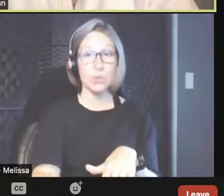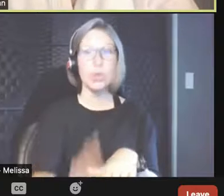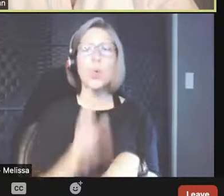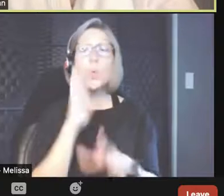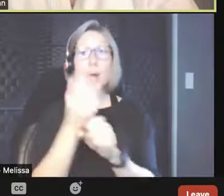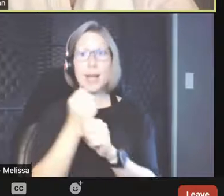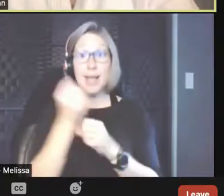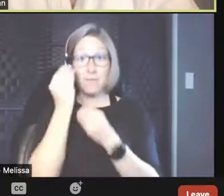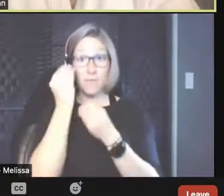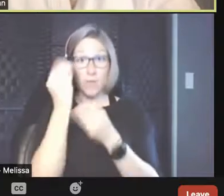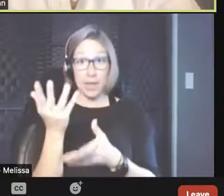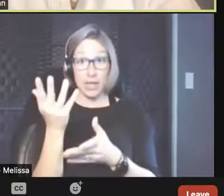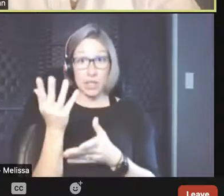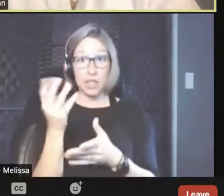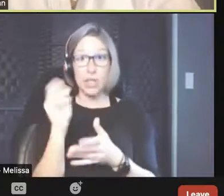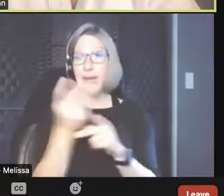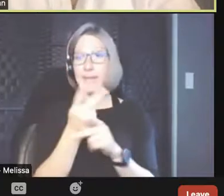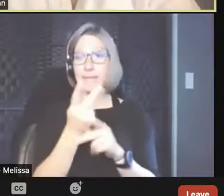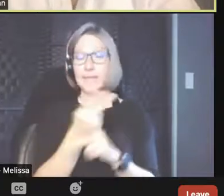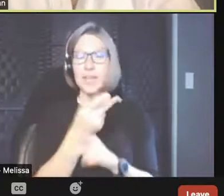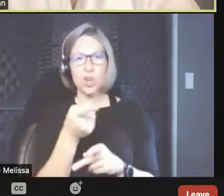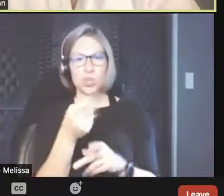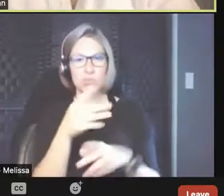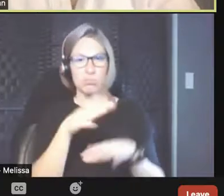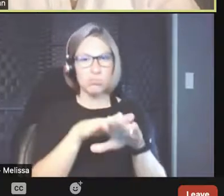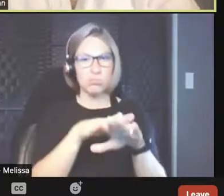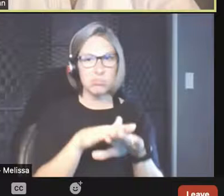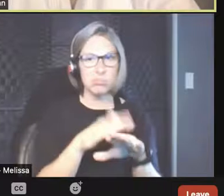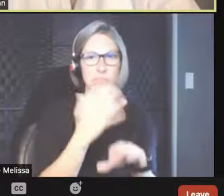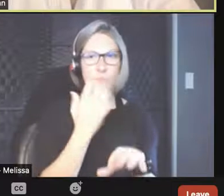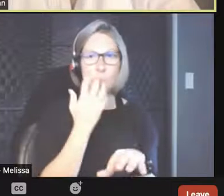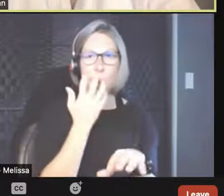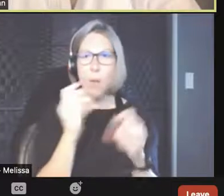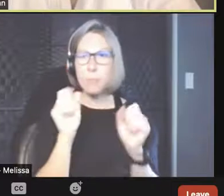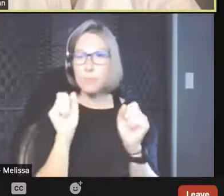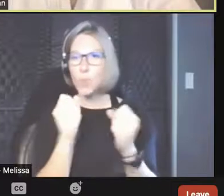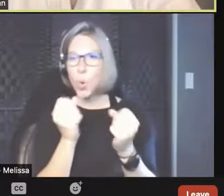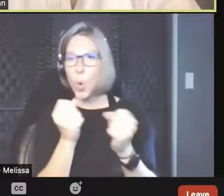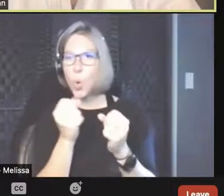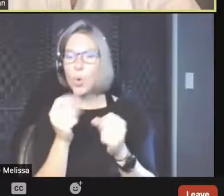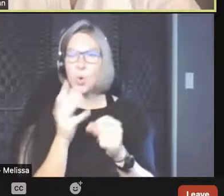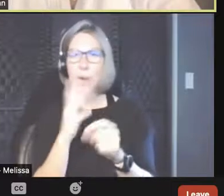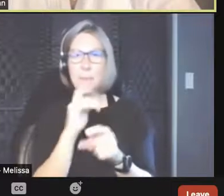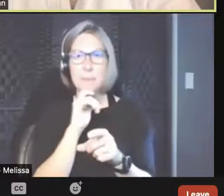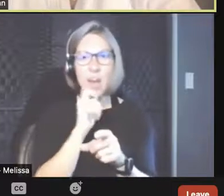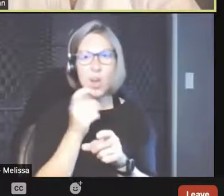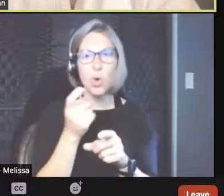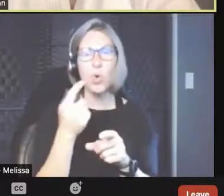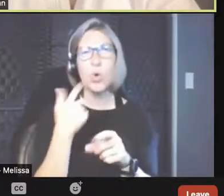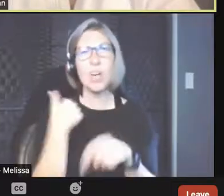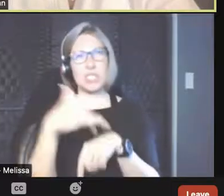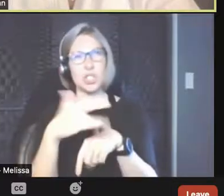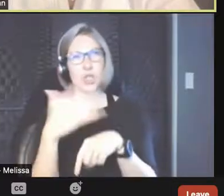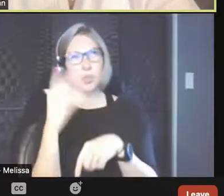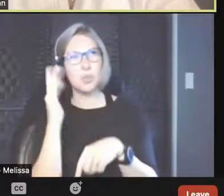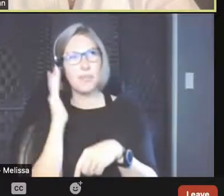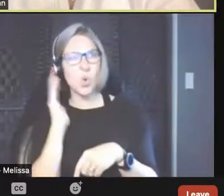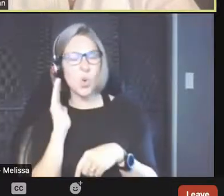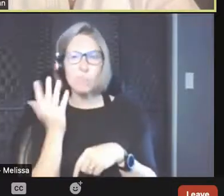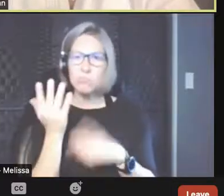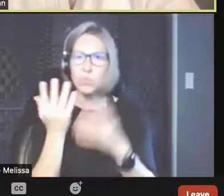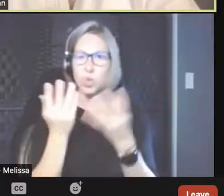they can figure out, like, is it warm or cold to the touch? Is it metallic? Have I felt something like this before? Is it soft?